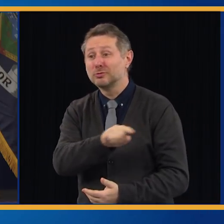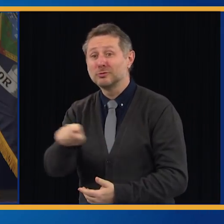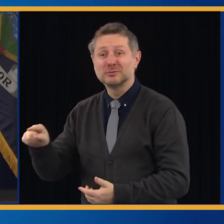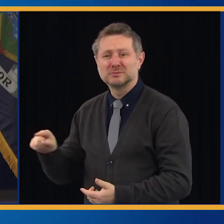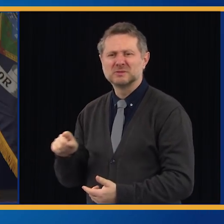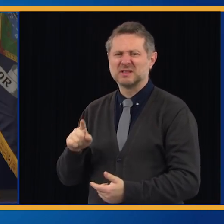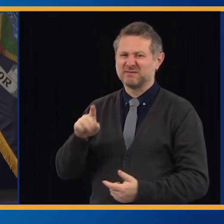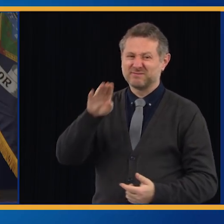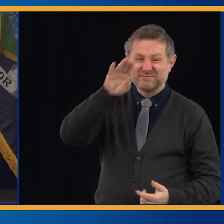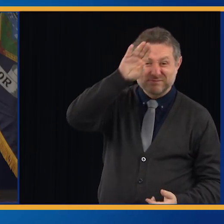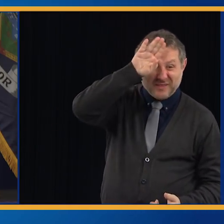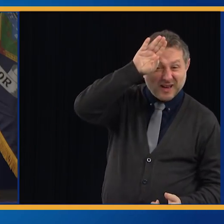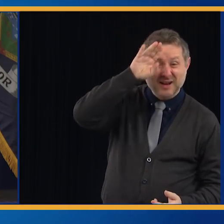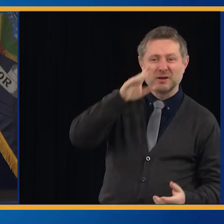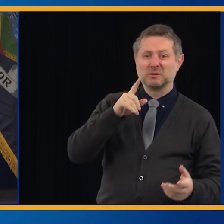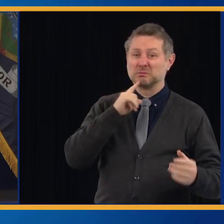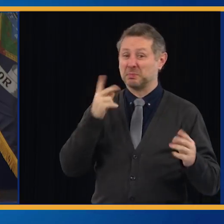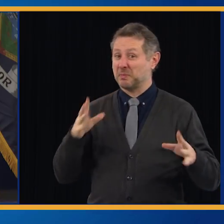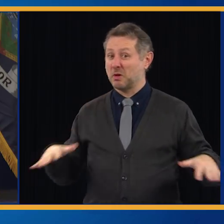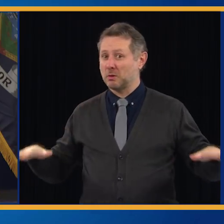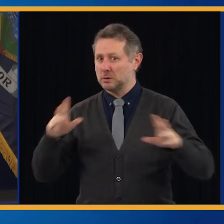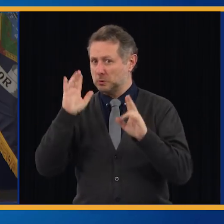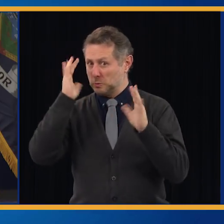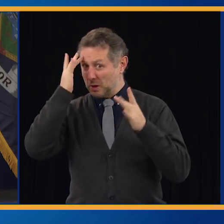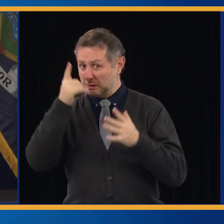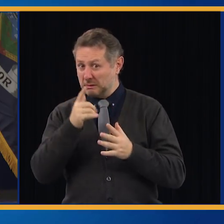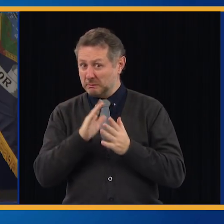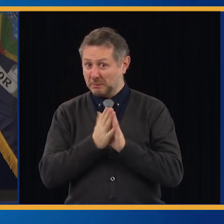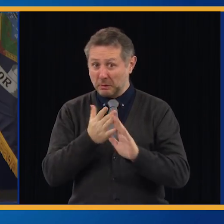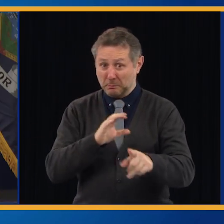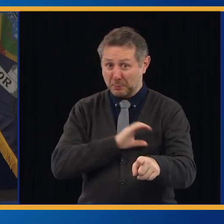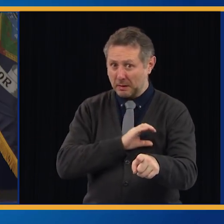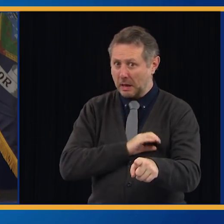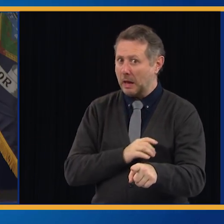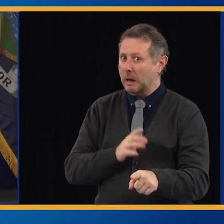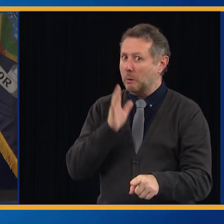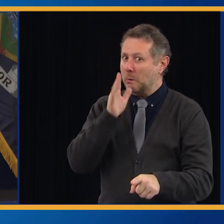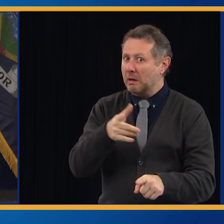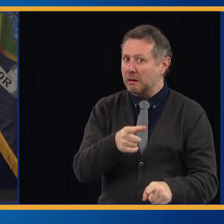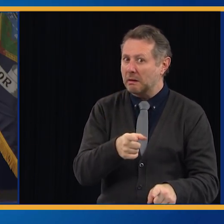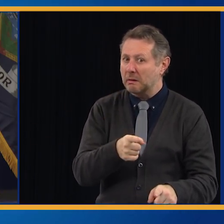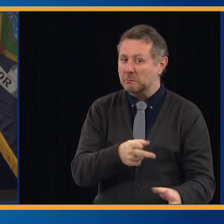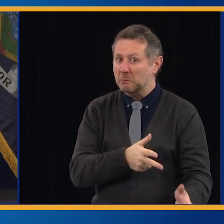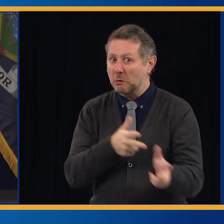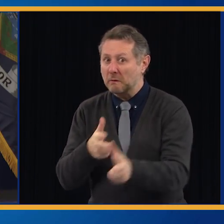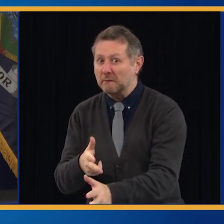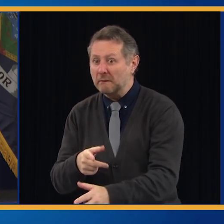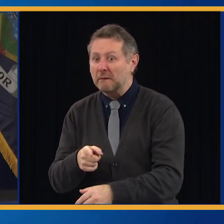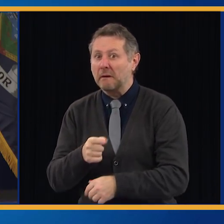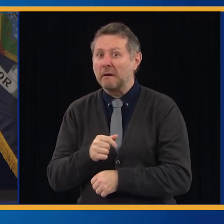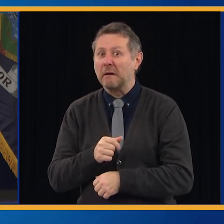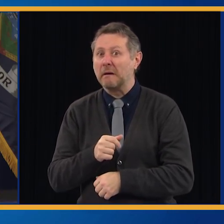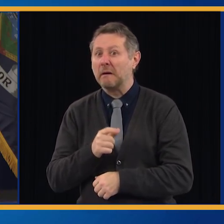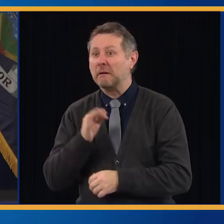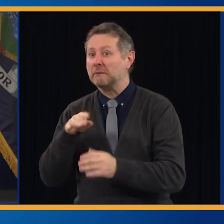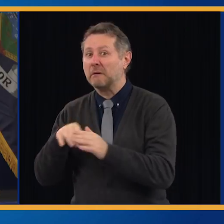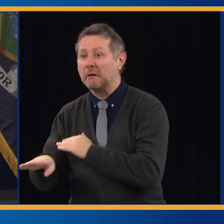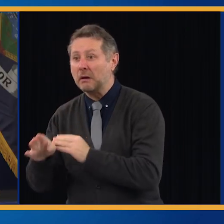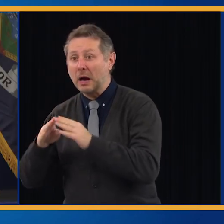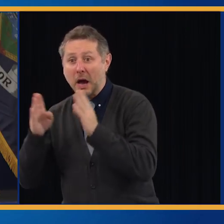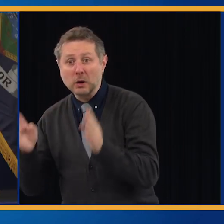mean, everyone's petrified. You're going to be a police officer? You're going to pull people over in a car? You're going to go into a house for a